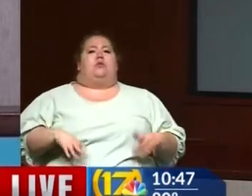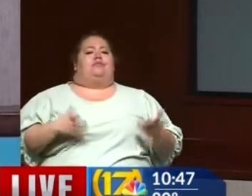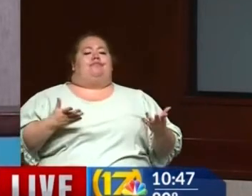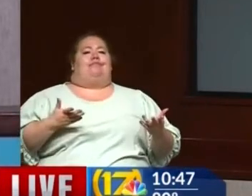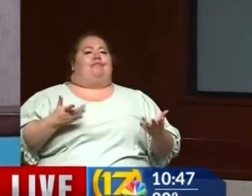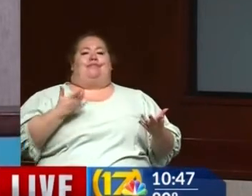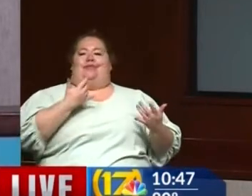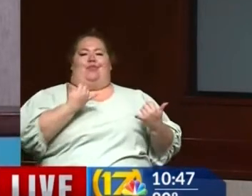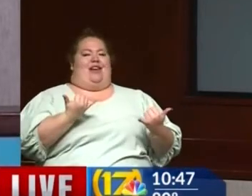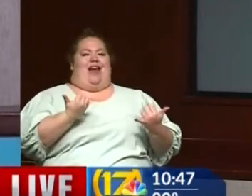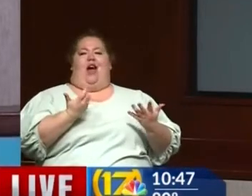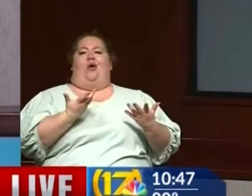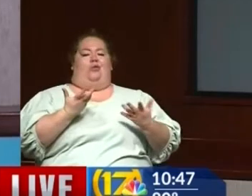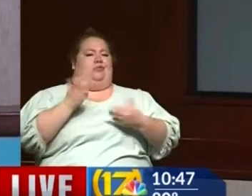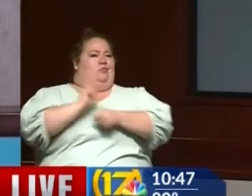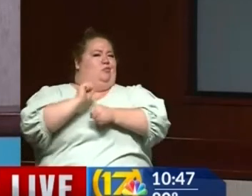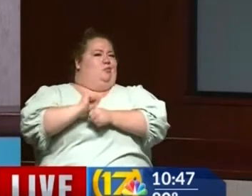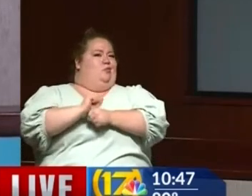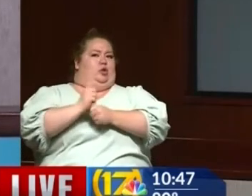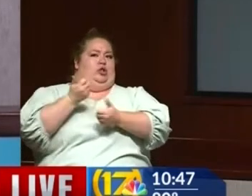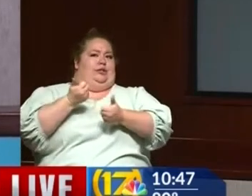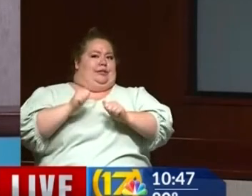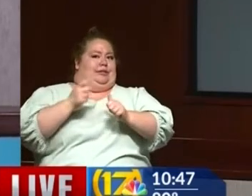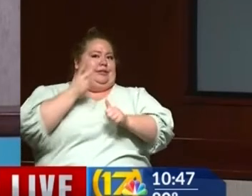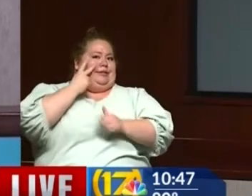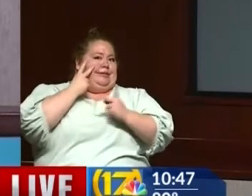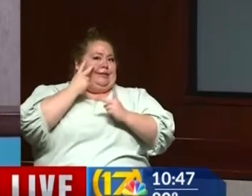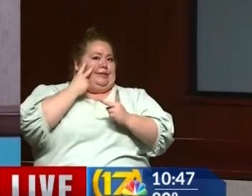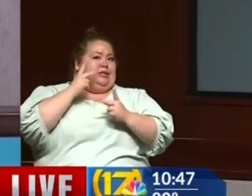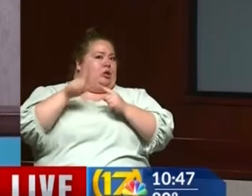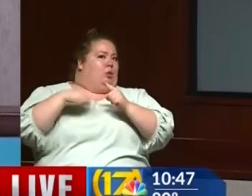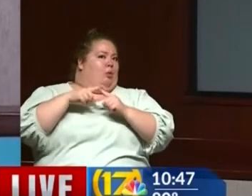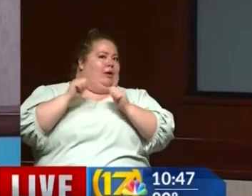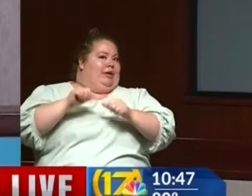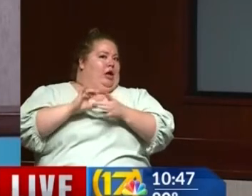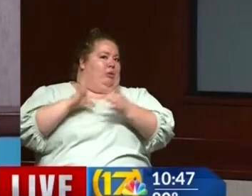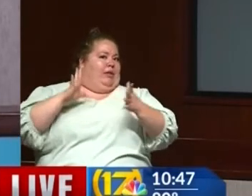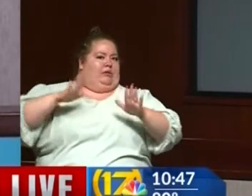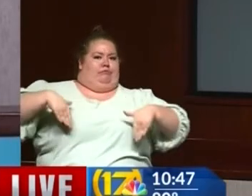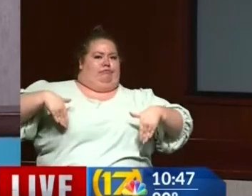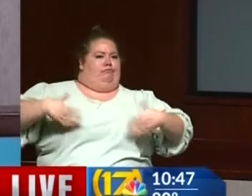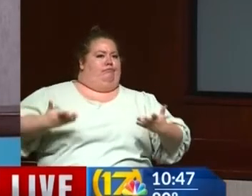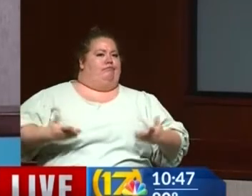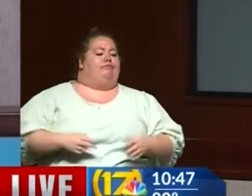Austin, they're still working on it and they're not able to release that data yet.